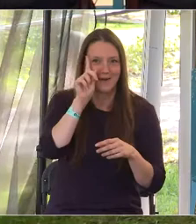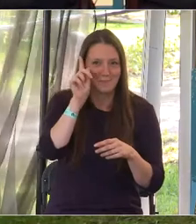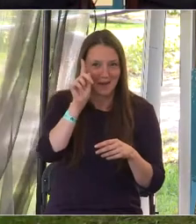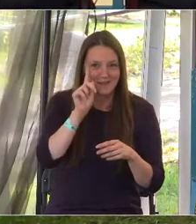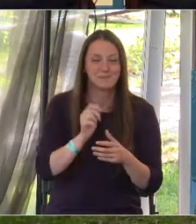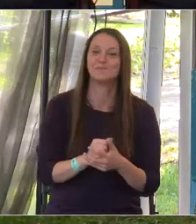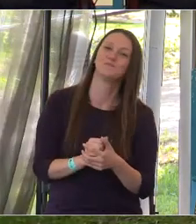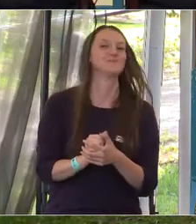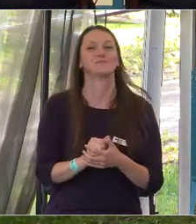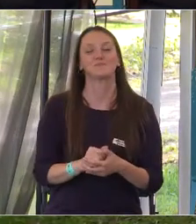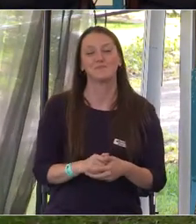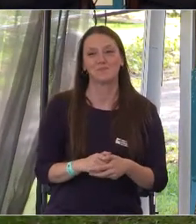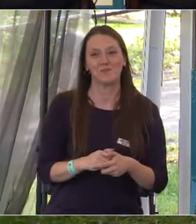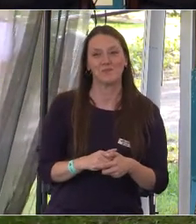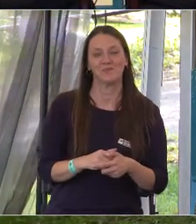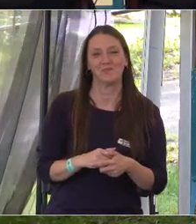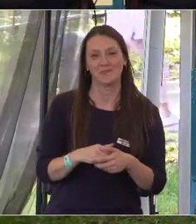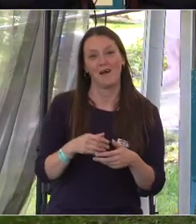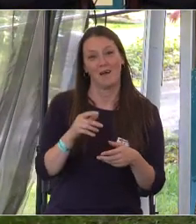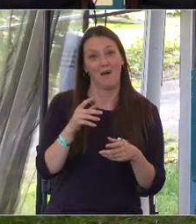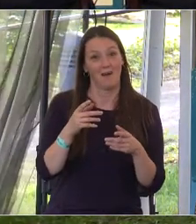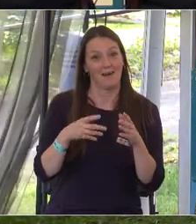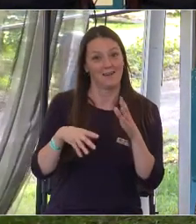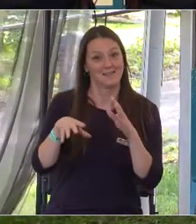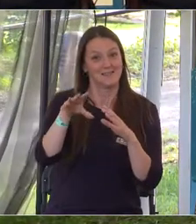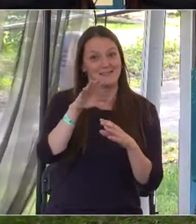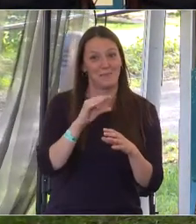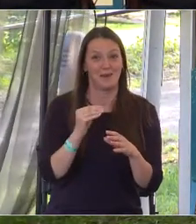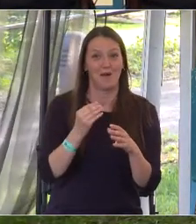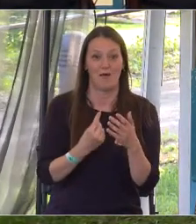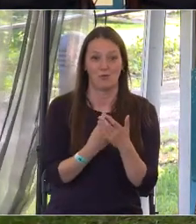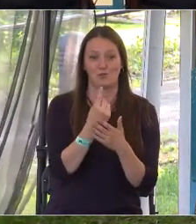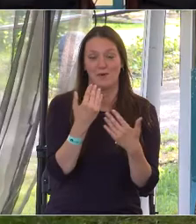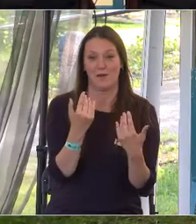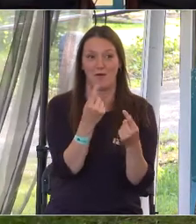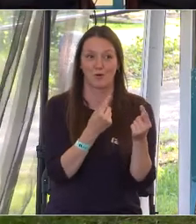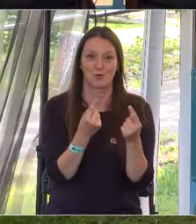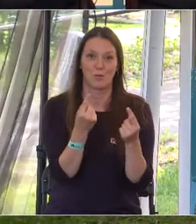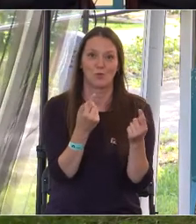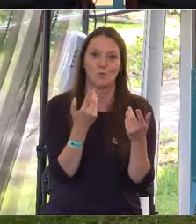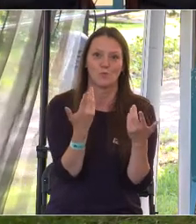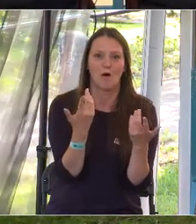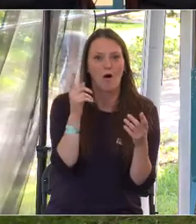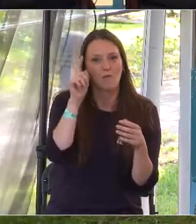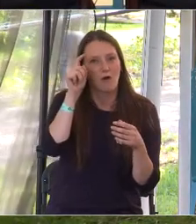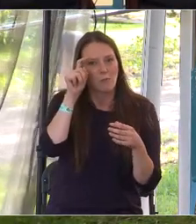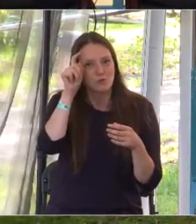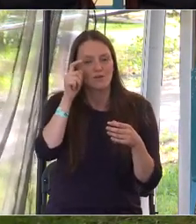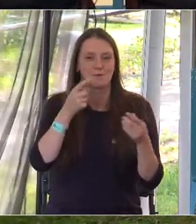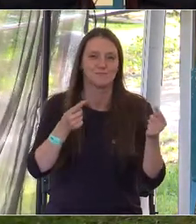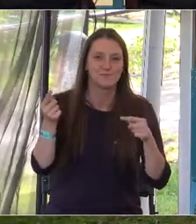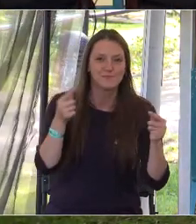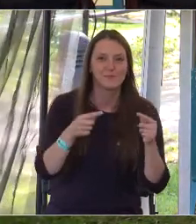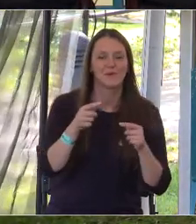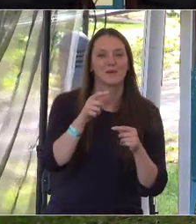people. And we're basically in the upcoming festival talking about opinions and people